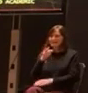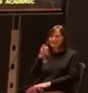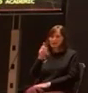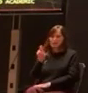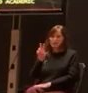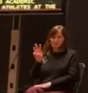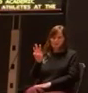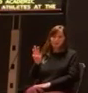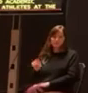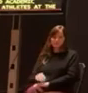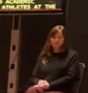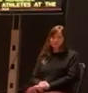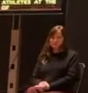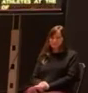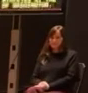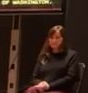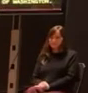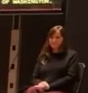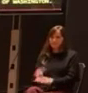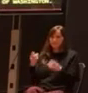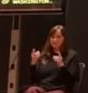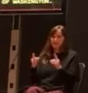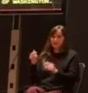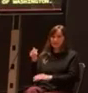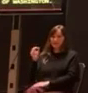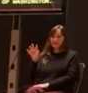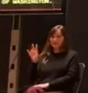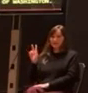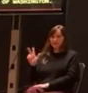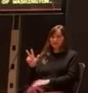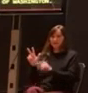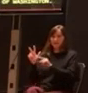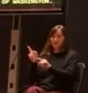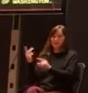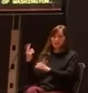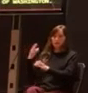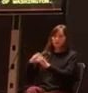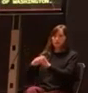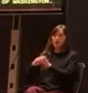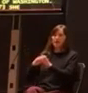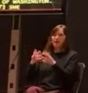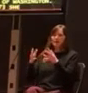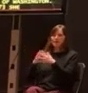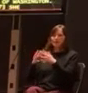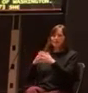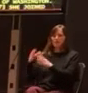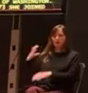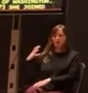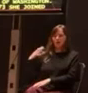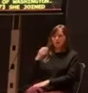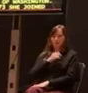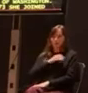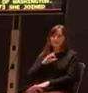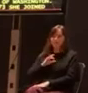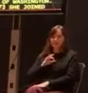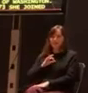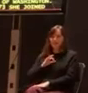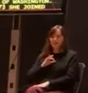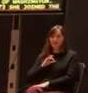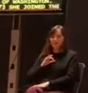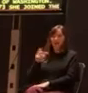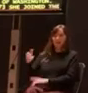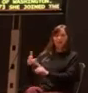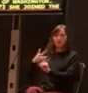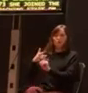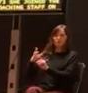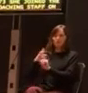Washington. In 1973, she joined the football coaching staff on their